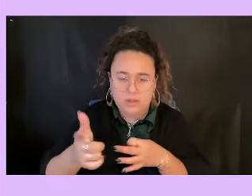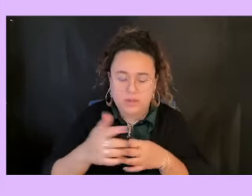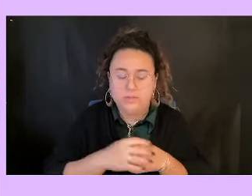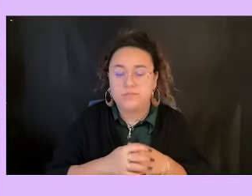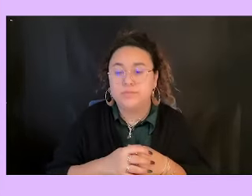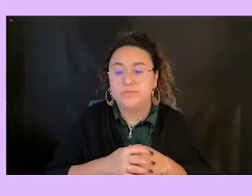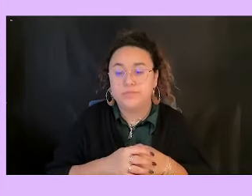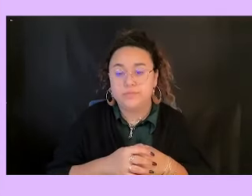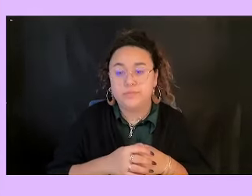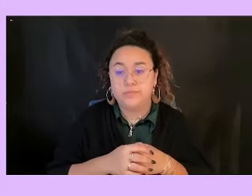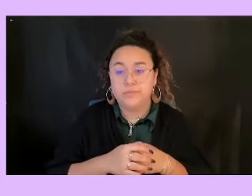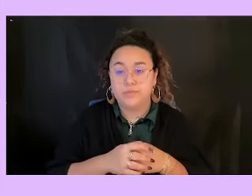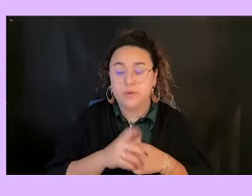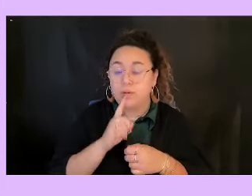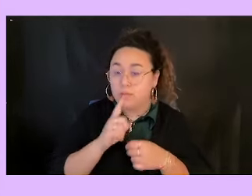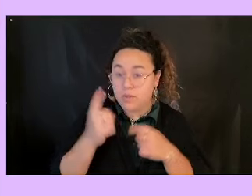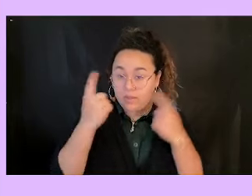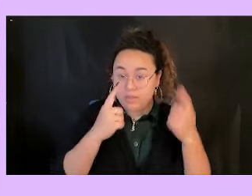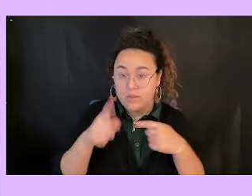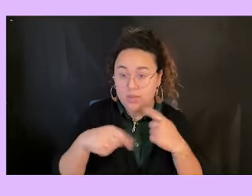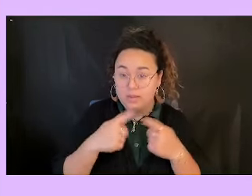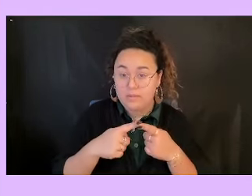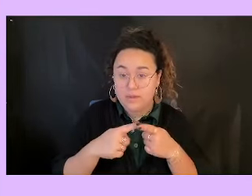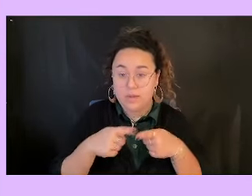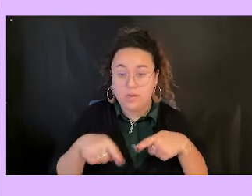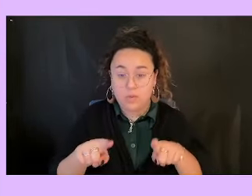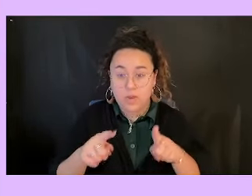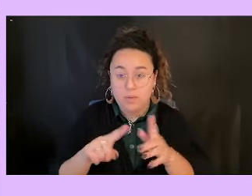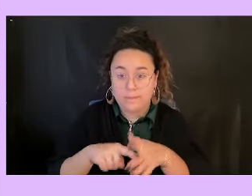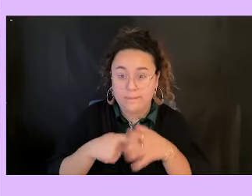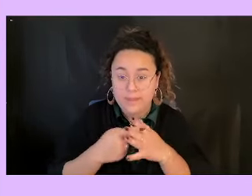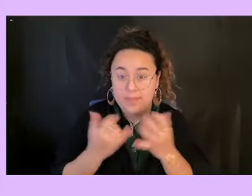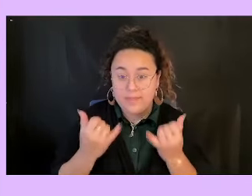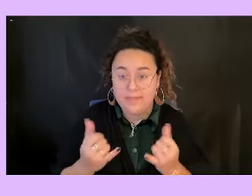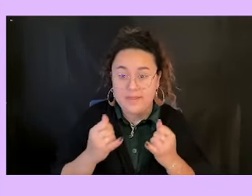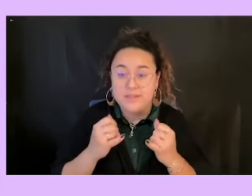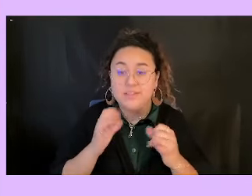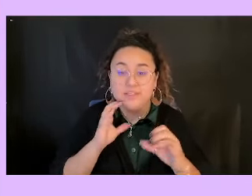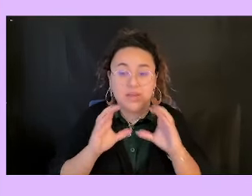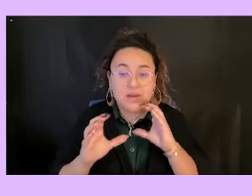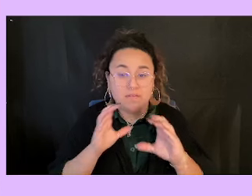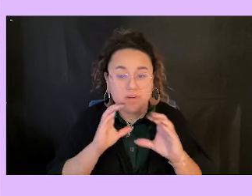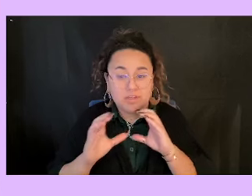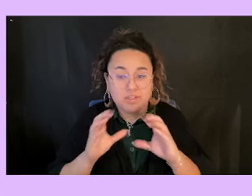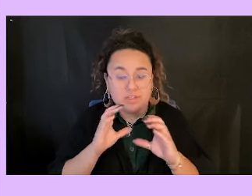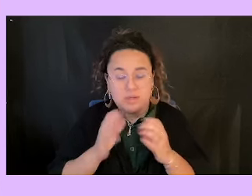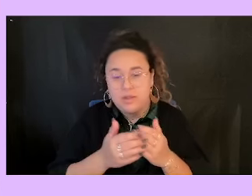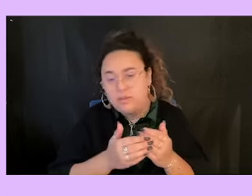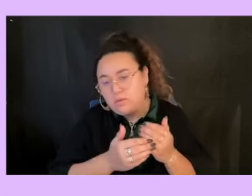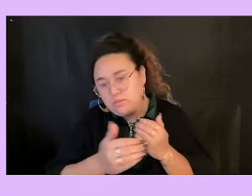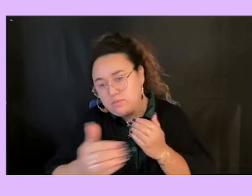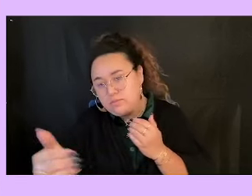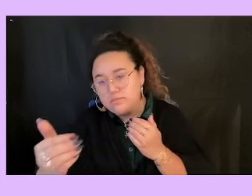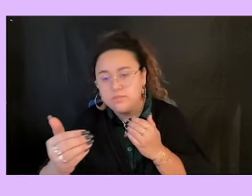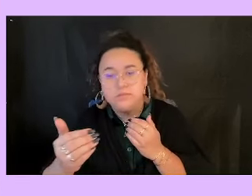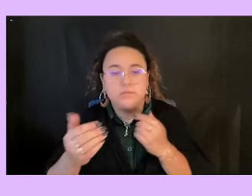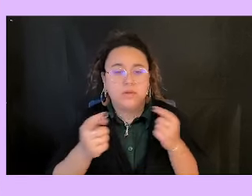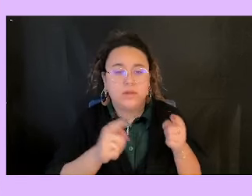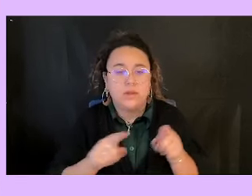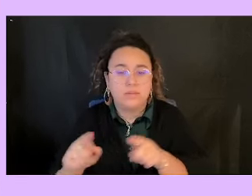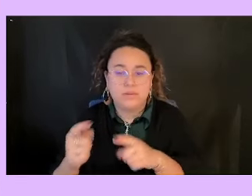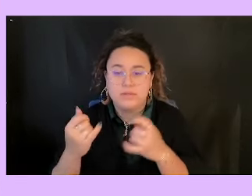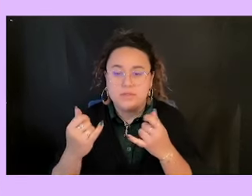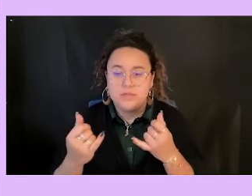One of the things I'm really thinking about as we begin this chat and the rest of the conversations that will happen today is how do